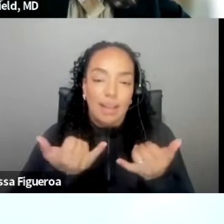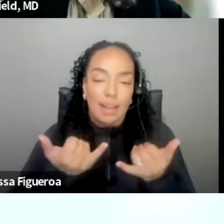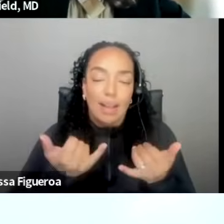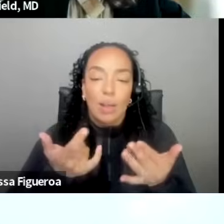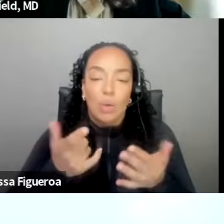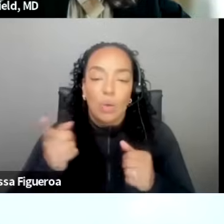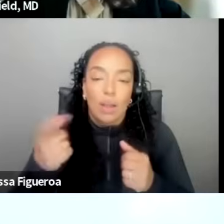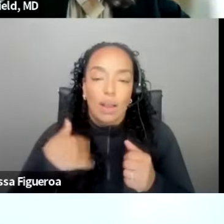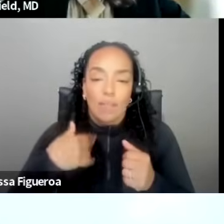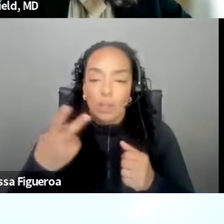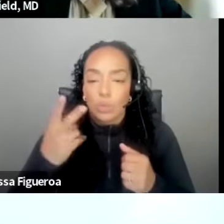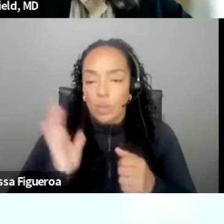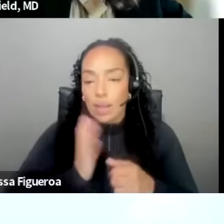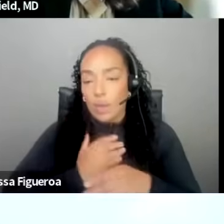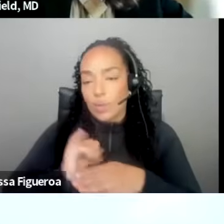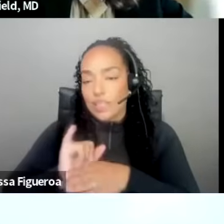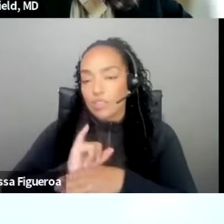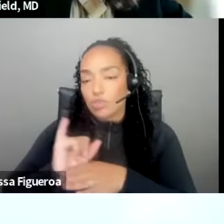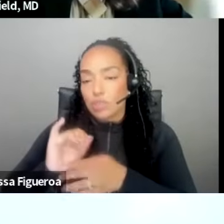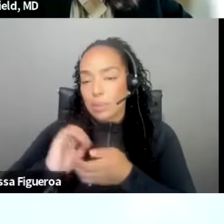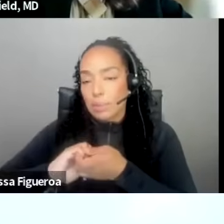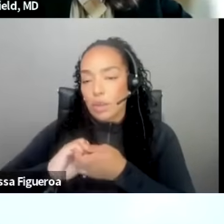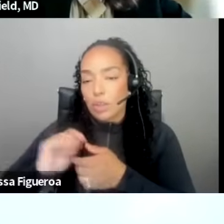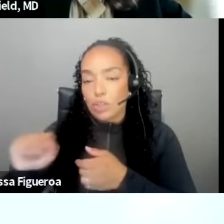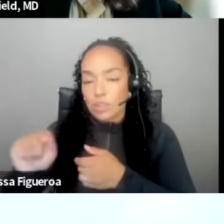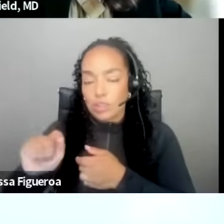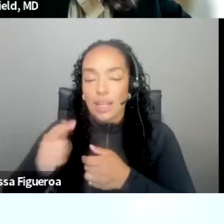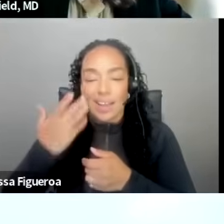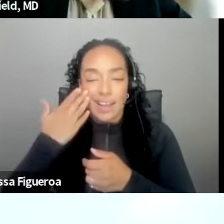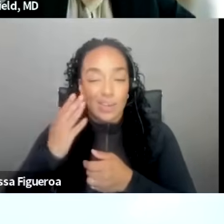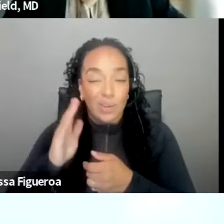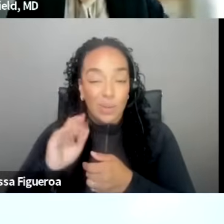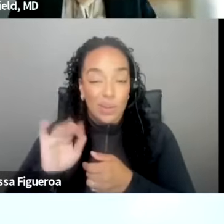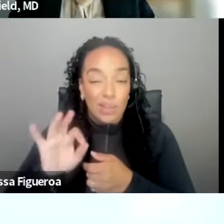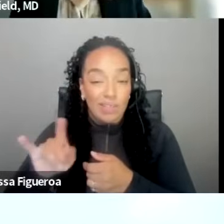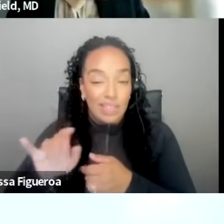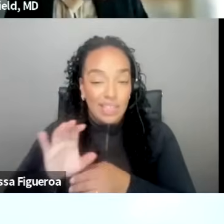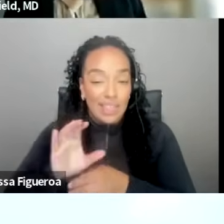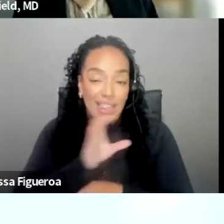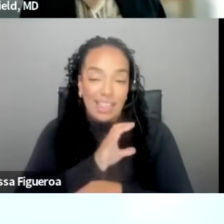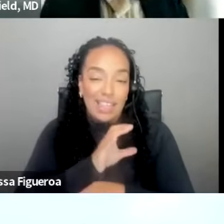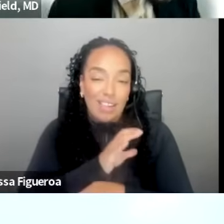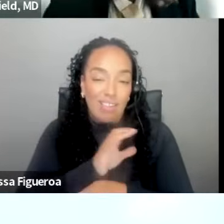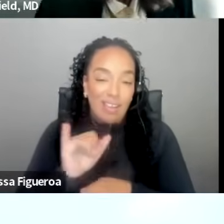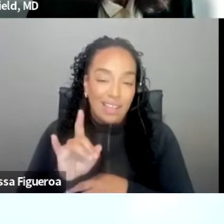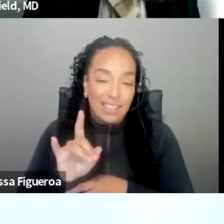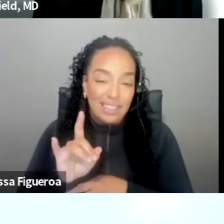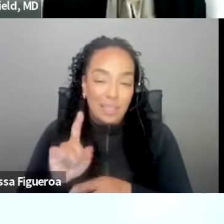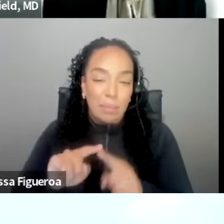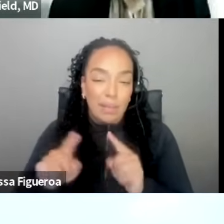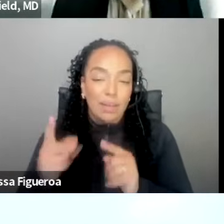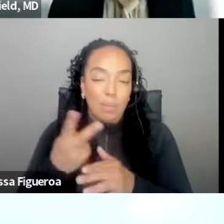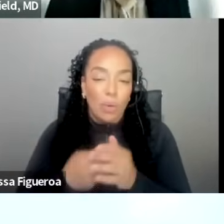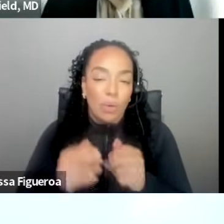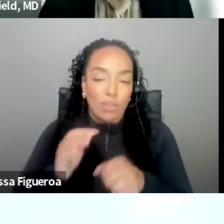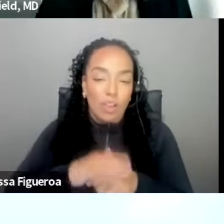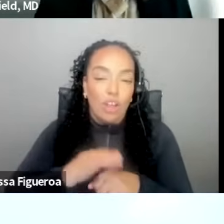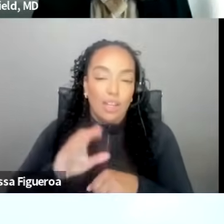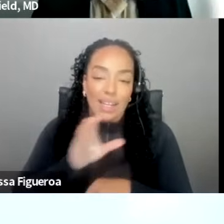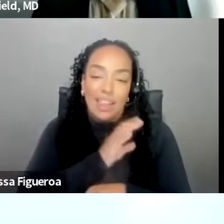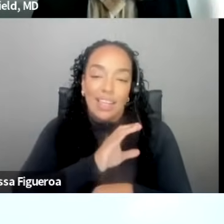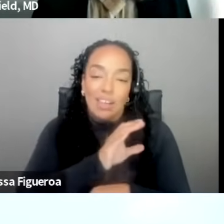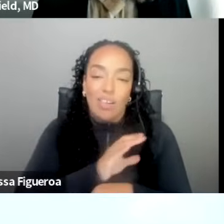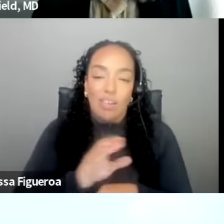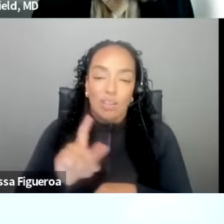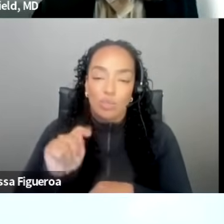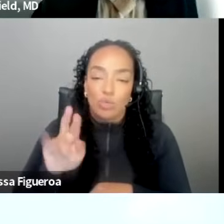out by 2 of our industry partners. I don't know the clinical ID offhand, but they're both on clinicaltrials.gov. So we